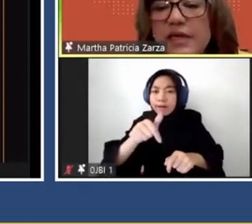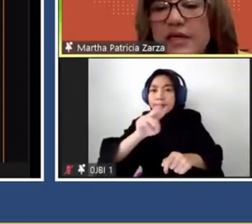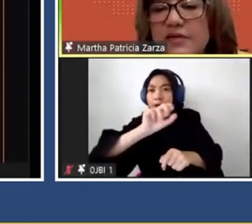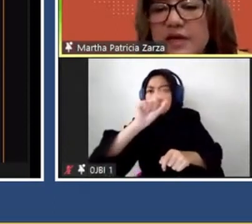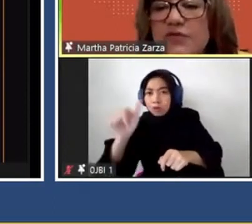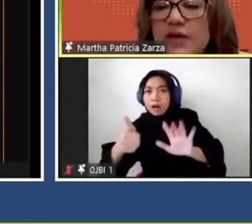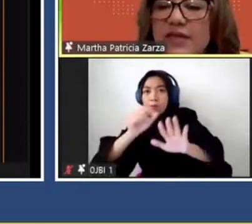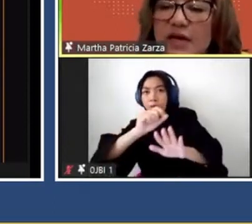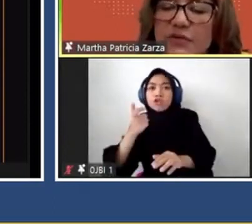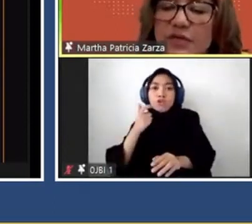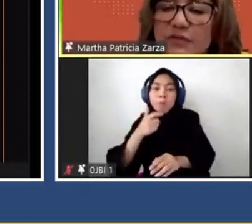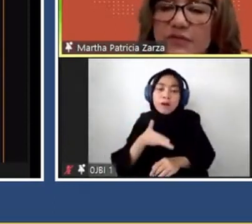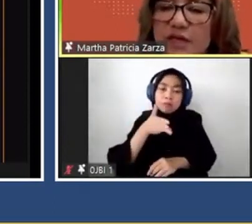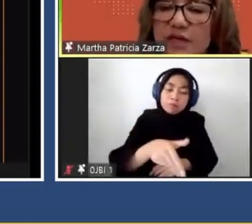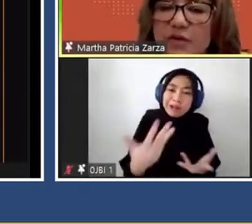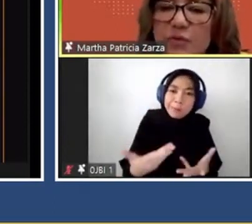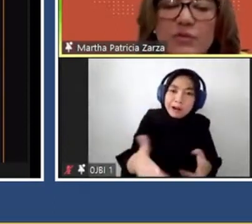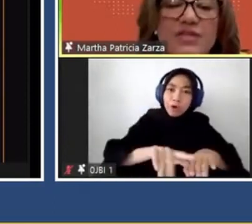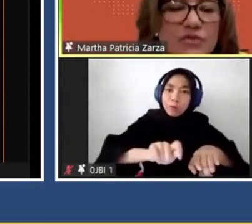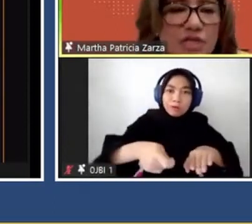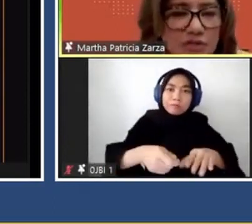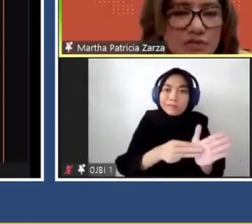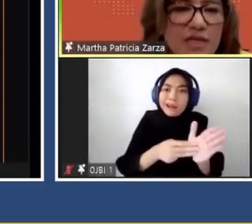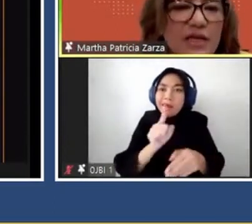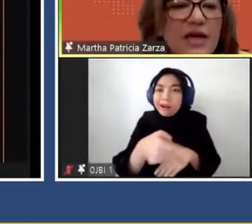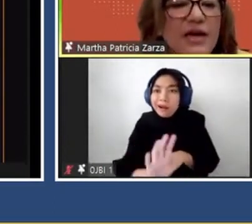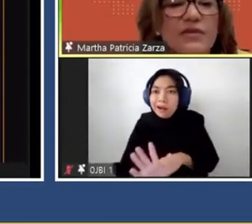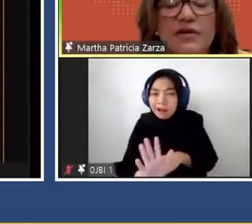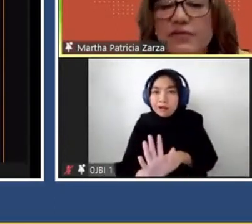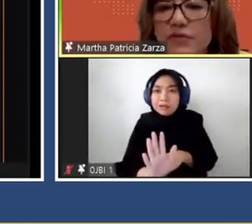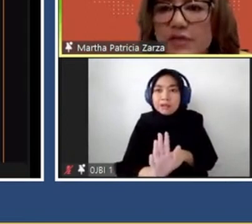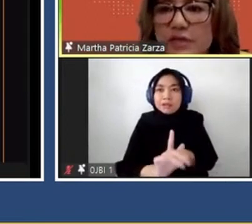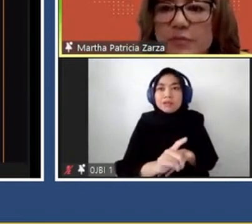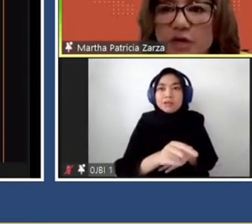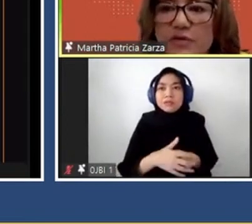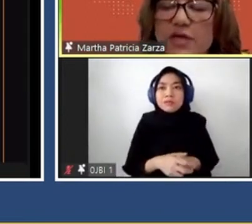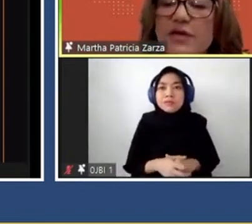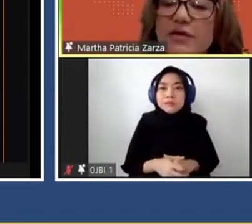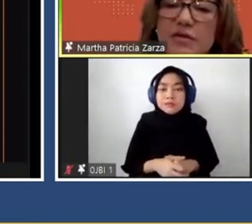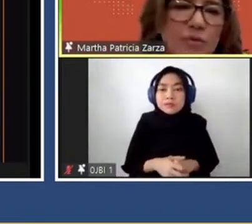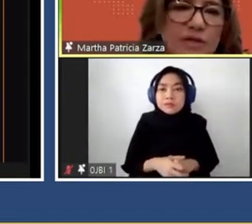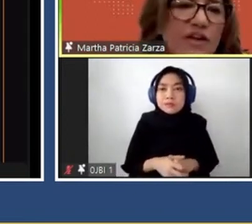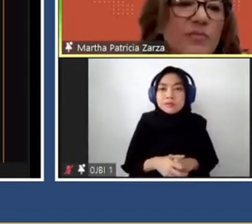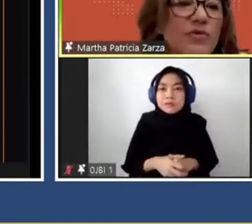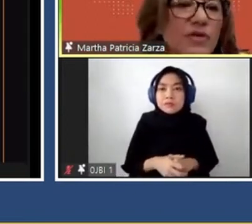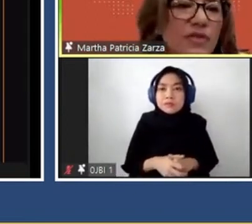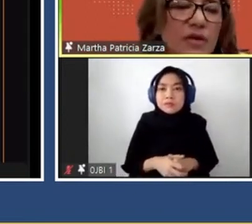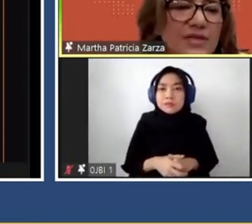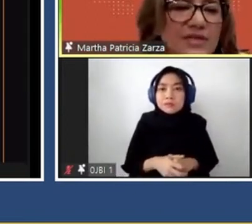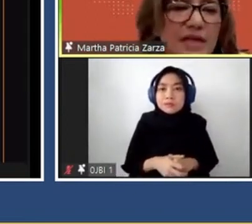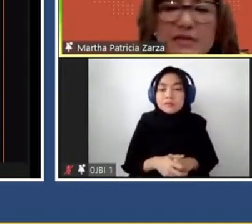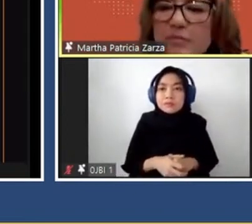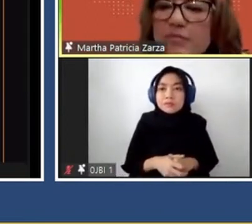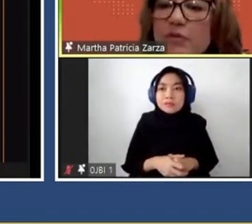months, trying to find out what were the suggestions that they have for the product. One very important